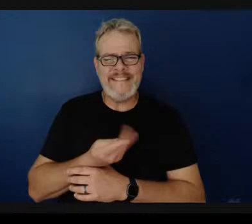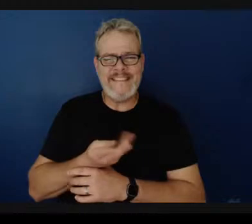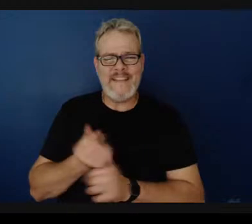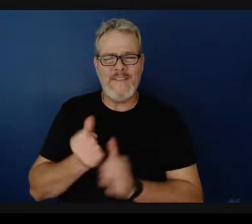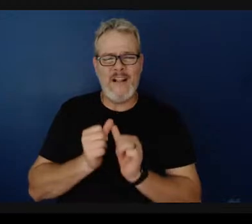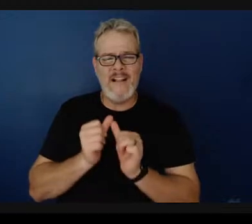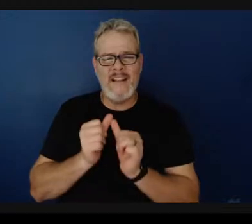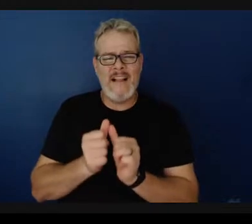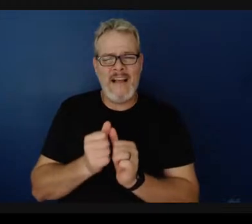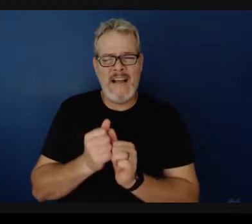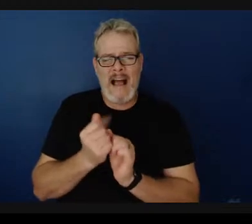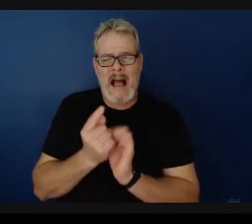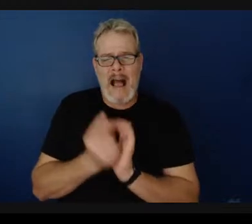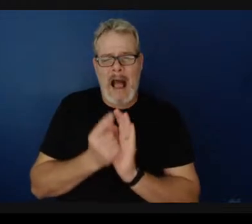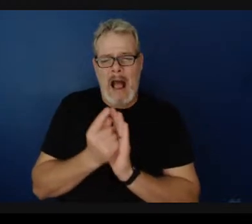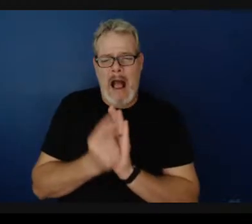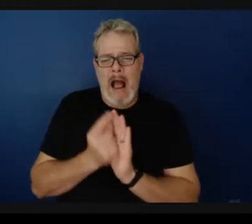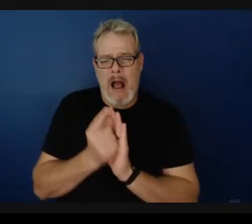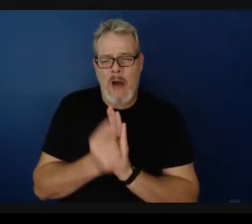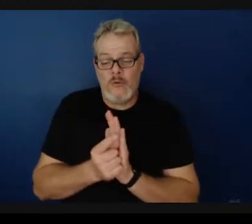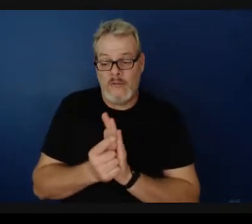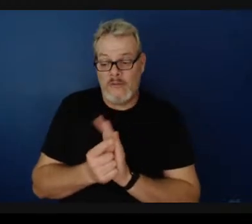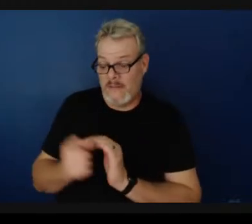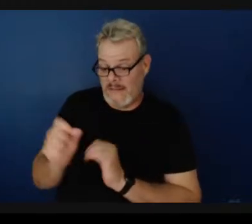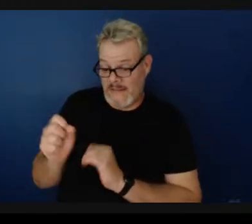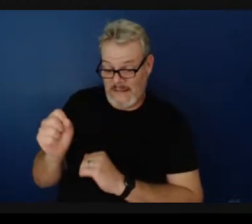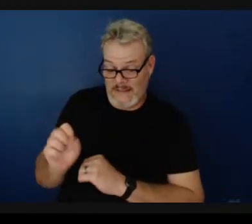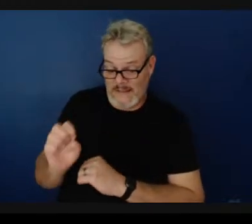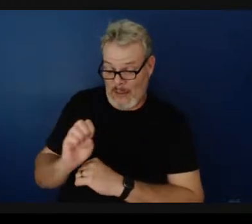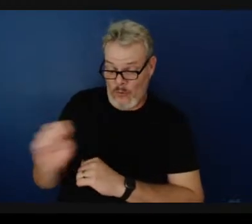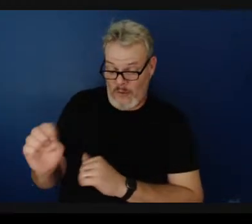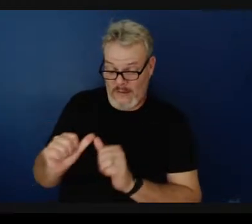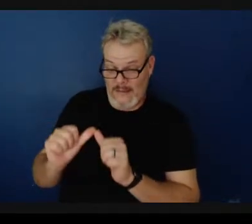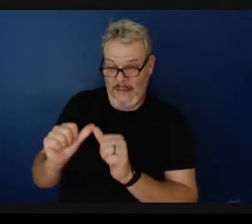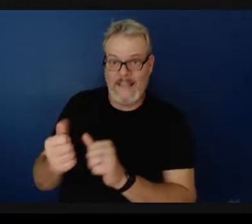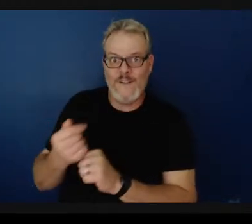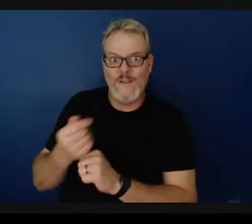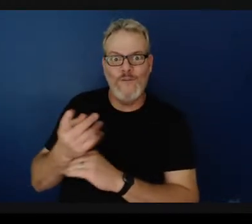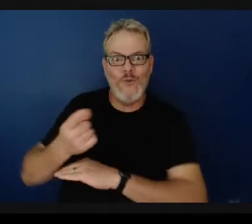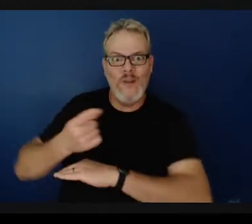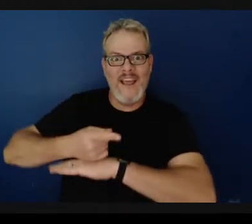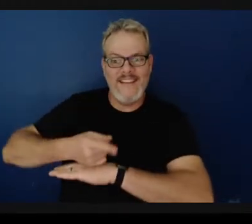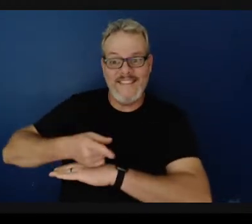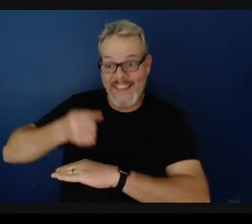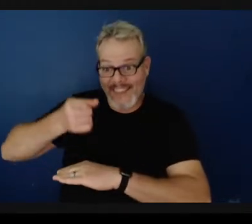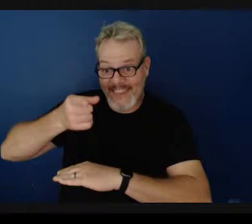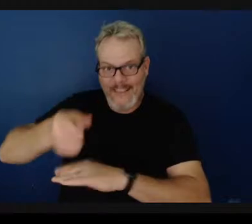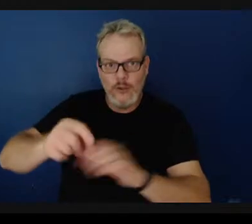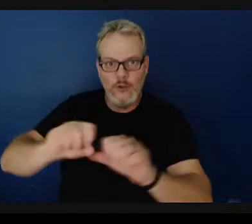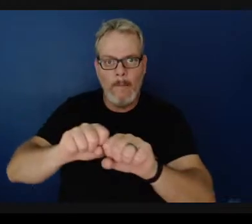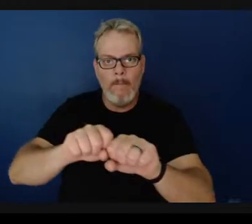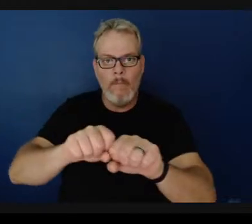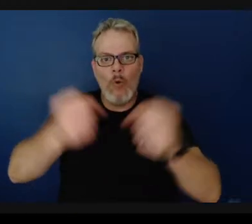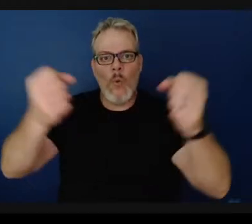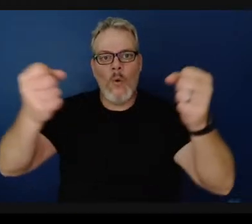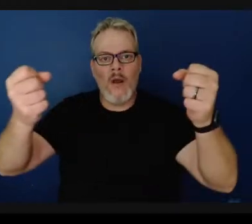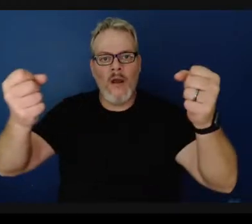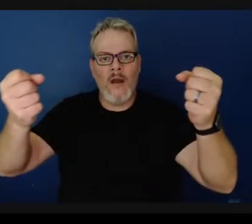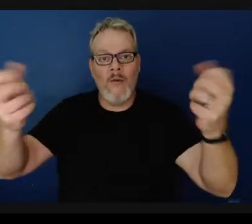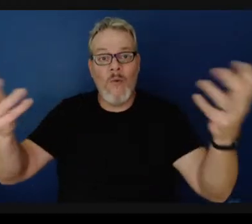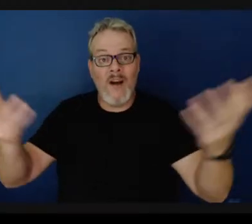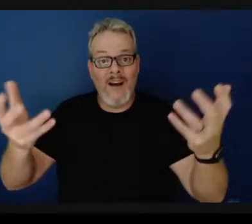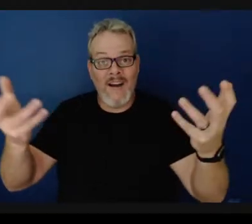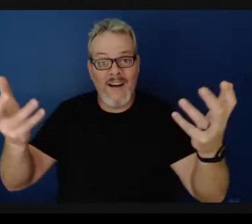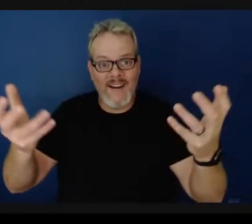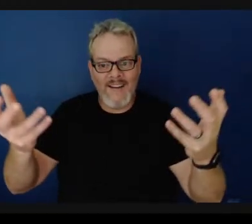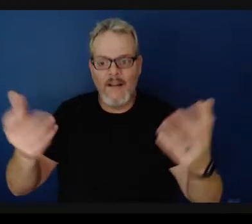rift eruption, lasted a few days and ended. So this is the one that broke it, right? What broke this whole pattern of long eruptions at Kilauea Summit was the